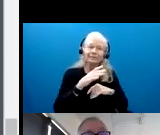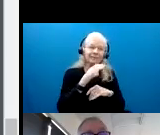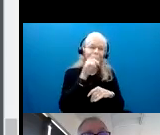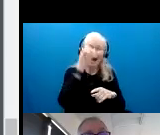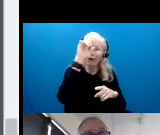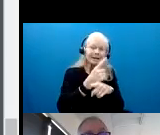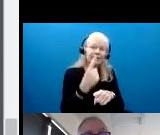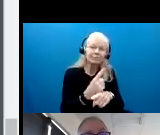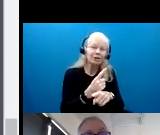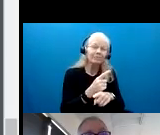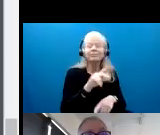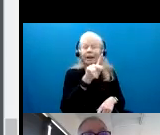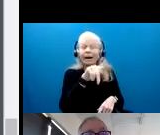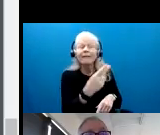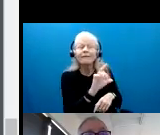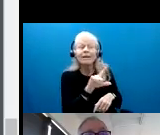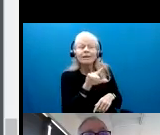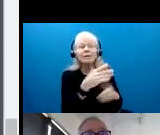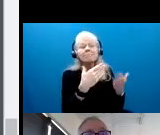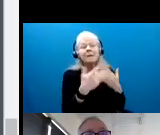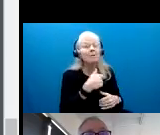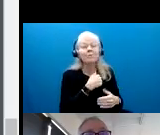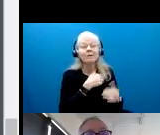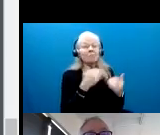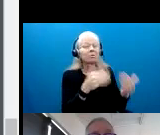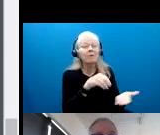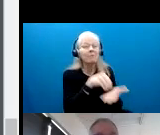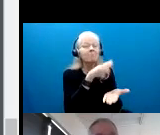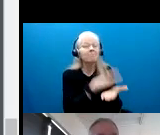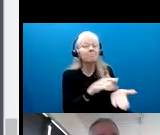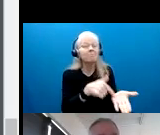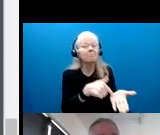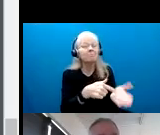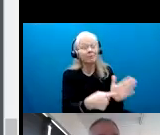simply put the 21 days there as a regulatory requirement?